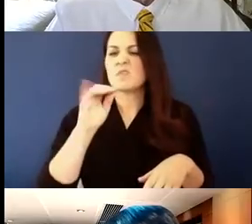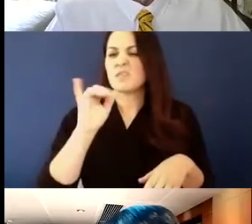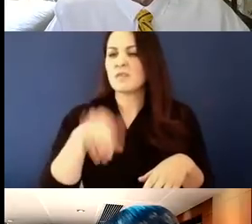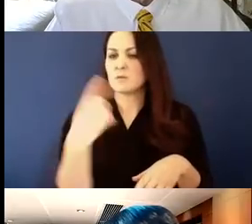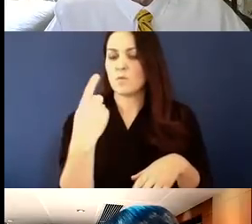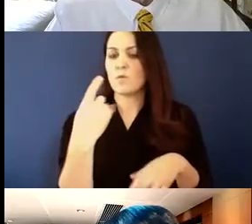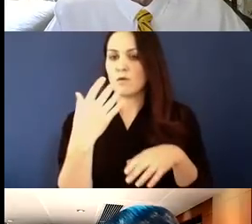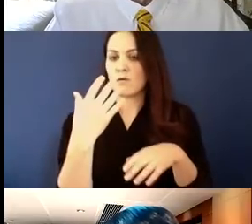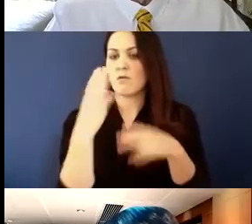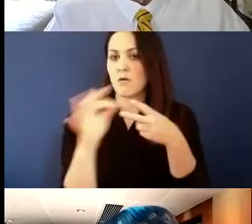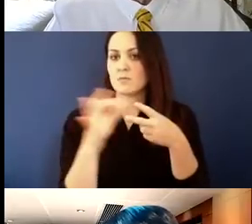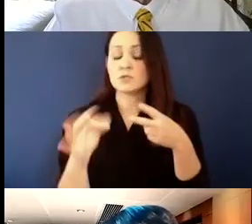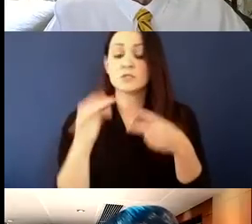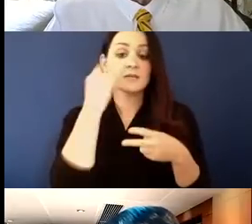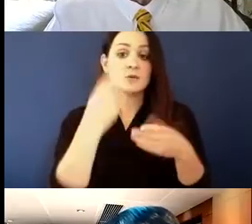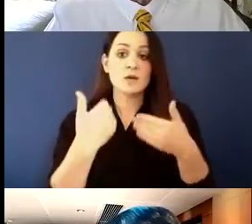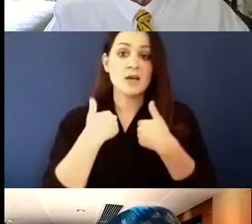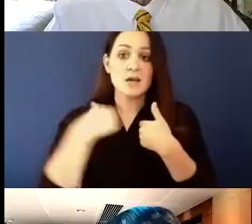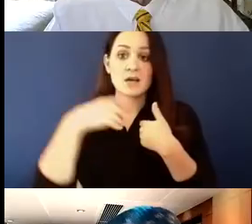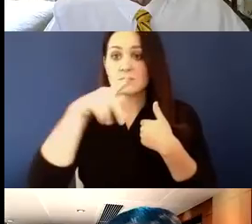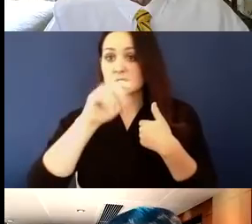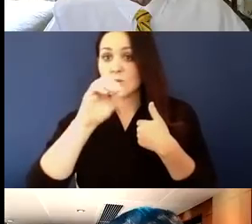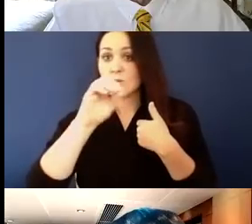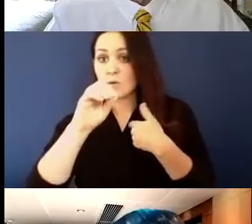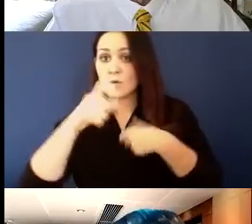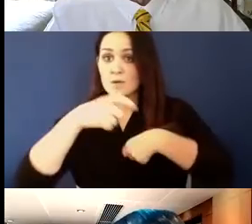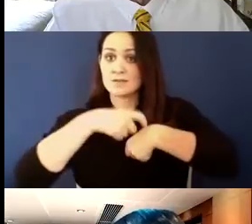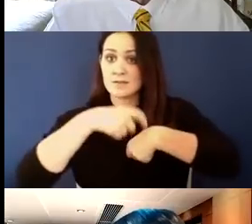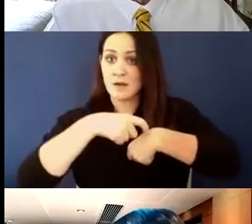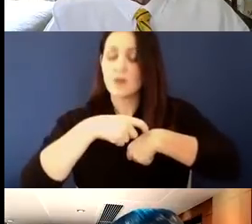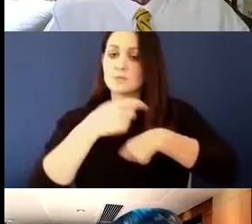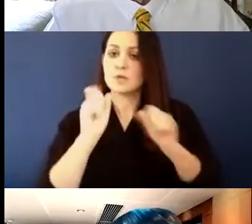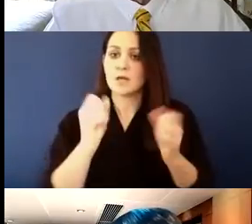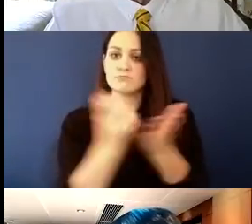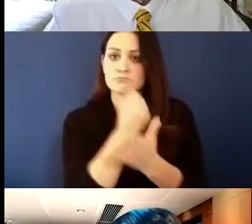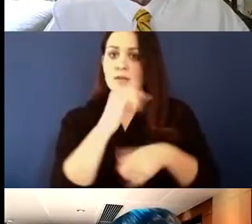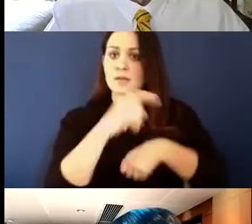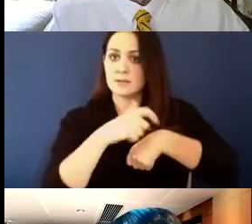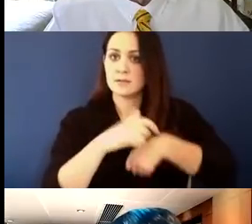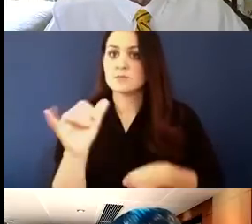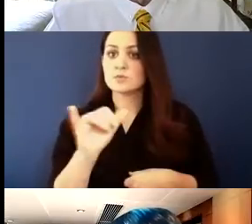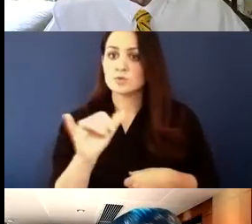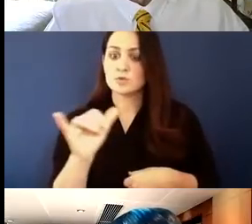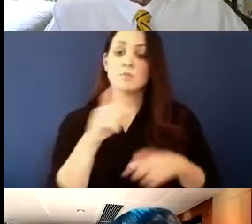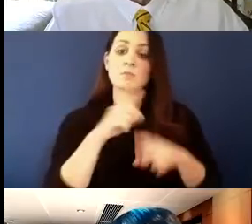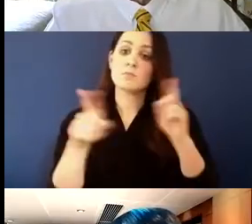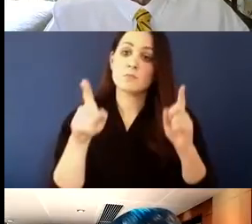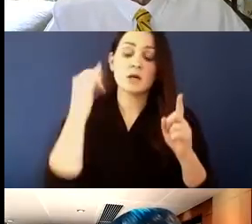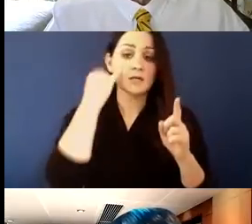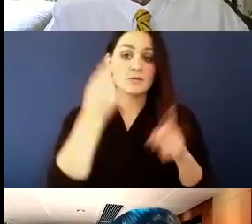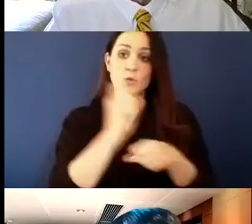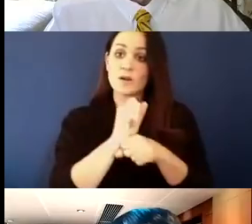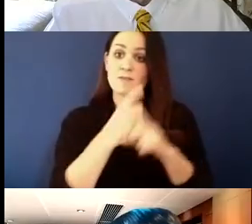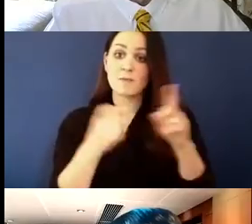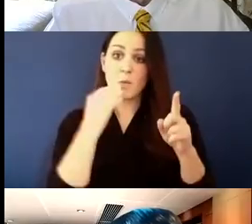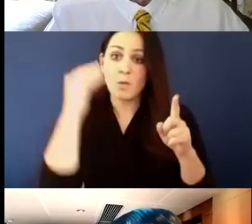or PTO time can also use that time when needed. But you will still, if you're working remotely, you